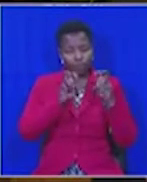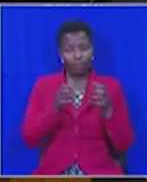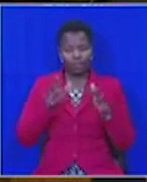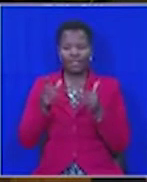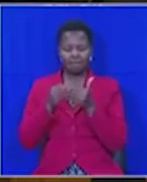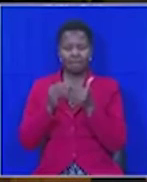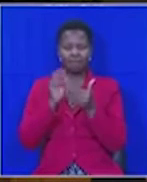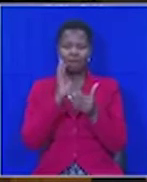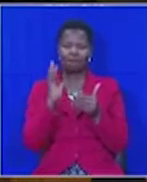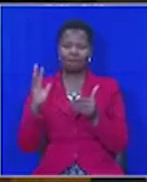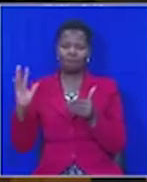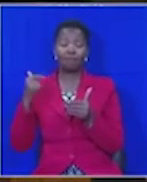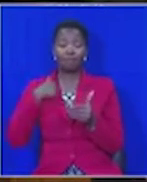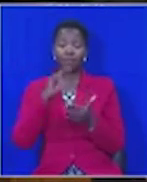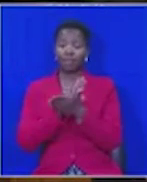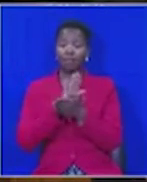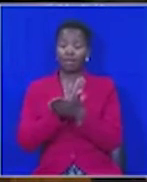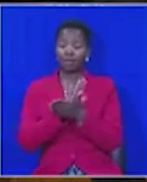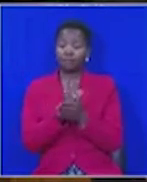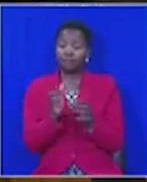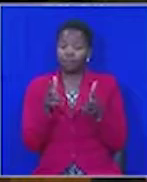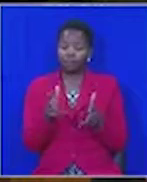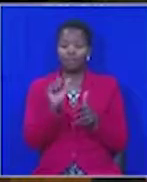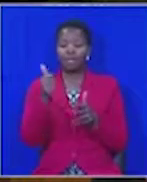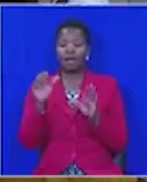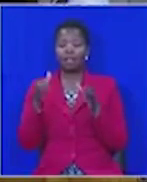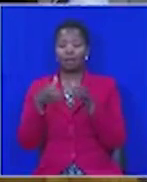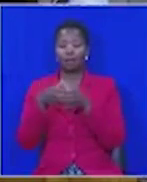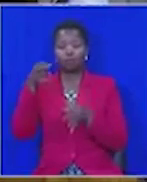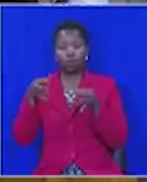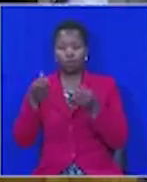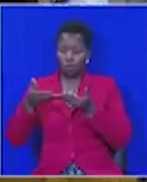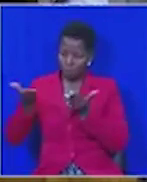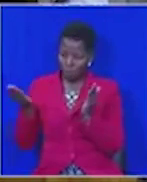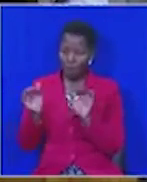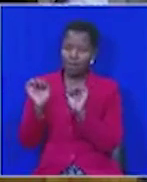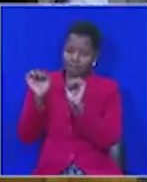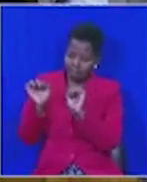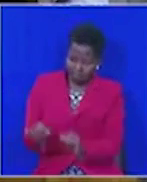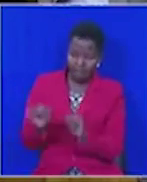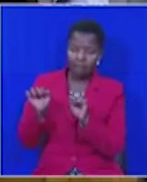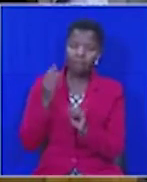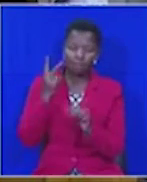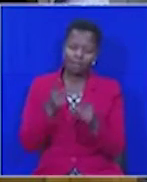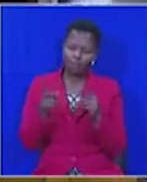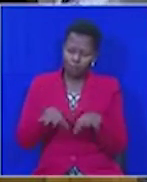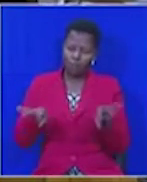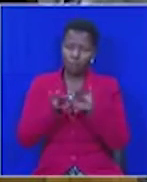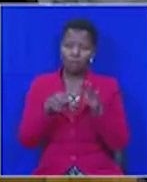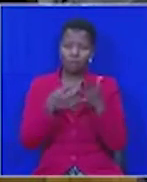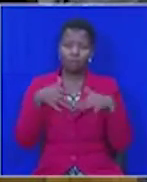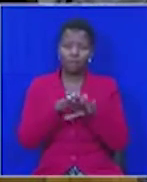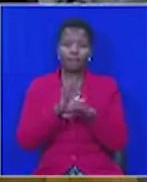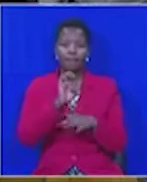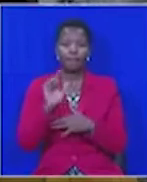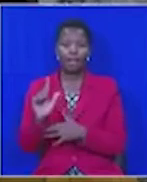members, and I'm glad that all the political parties generally accepted the importance of this bill,